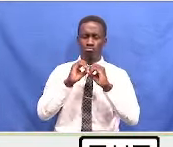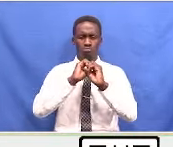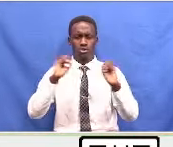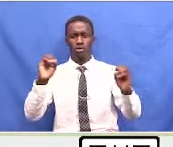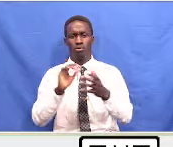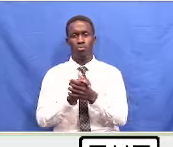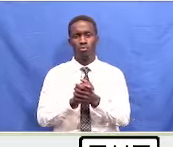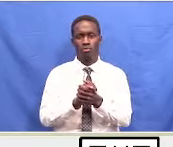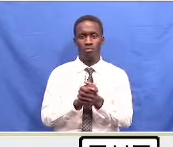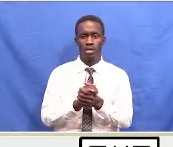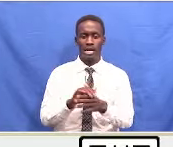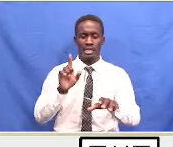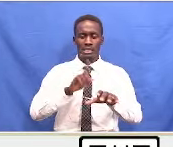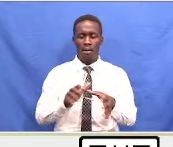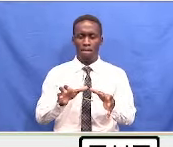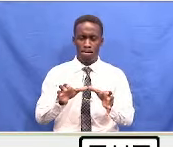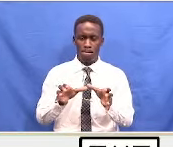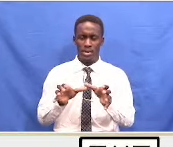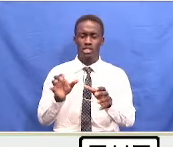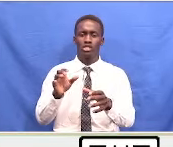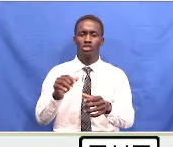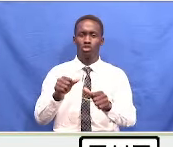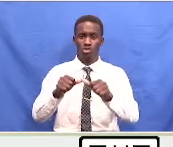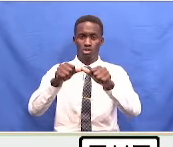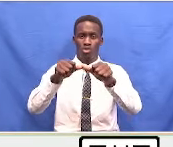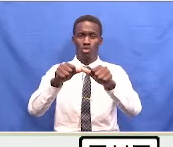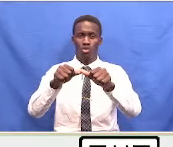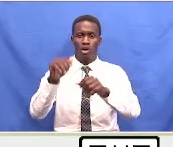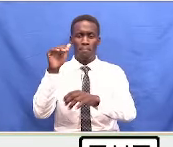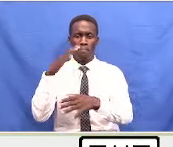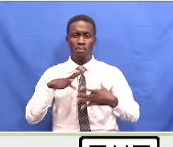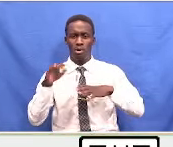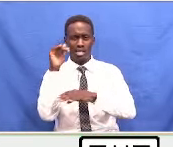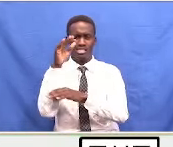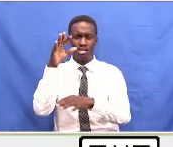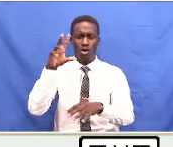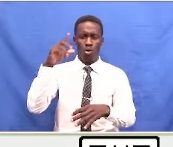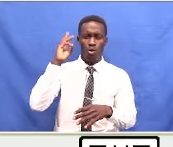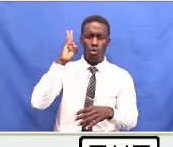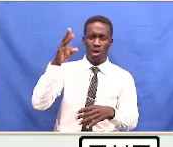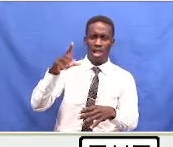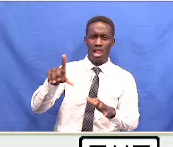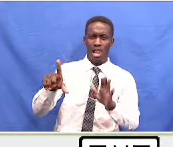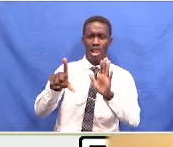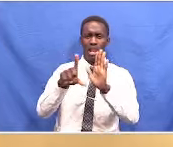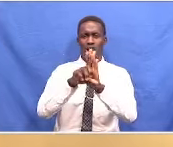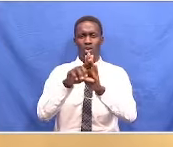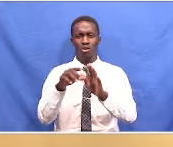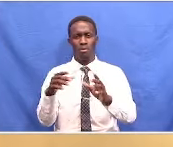As pressure intensifies, the question remains, will the law catch up with Pastor Njau before he strikes again?